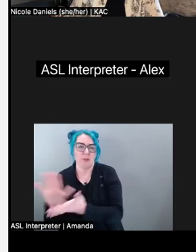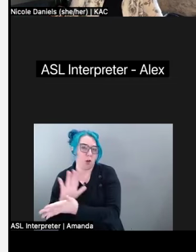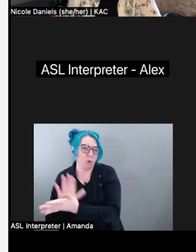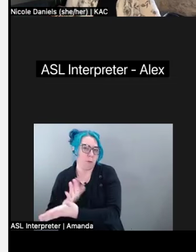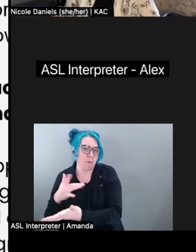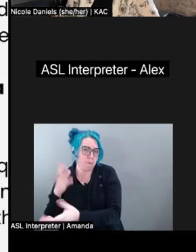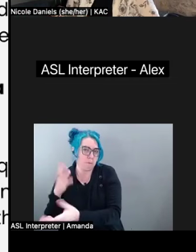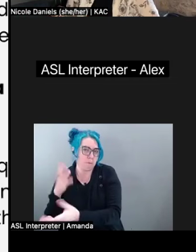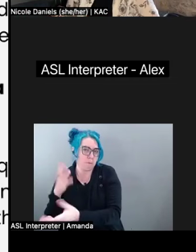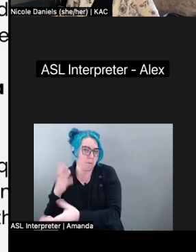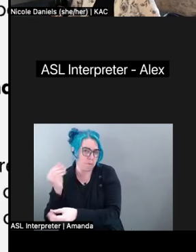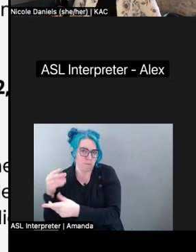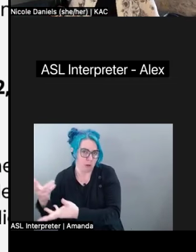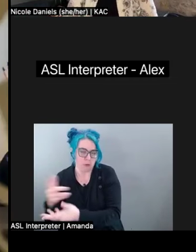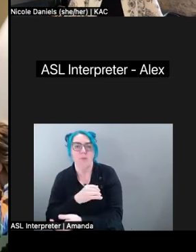grants@artskingston.ca.